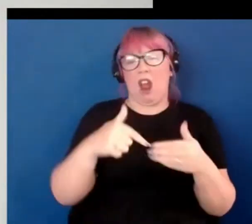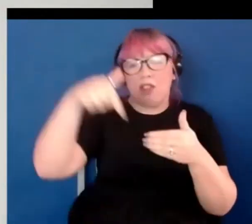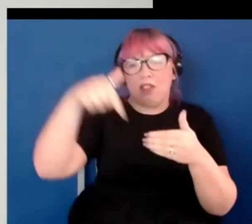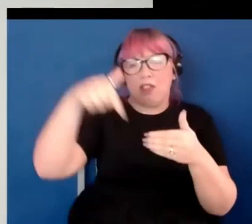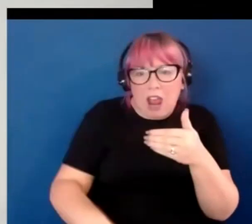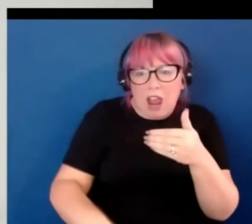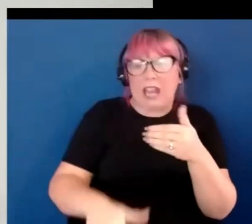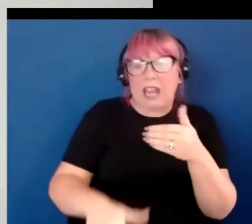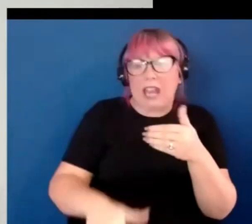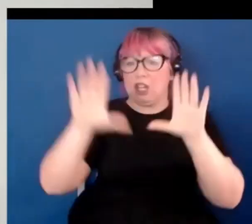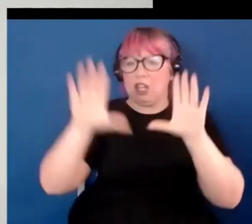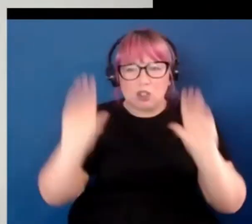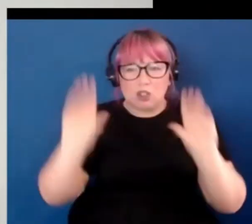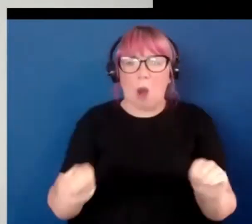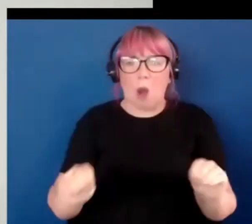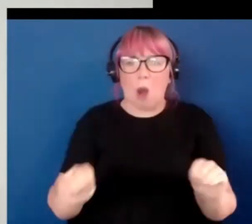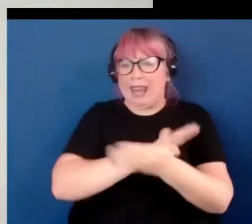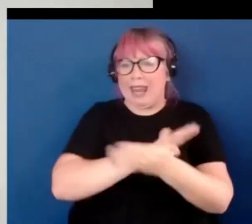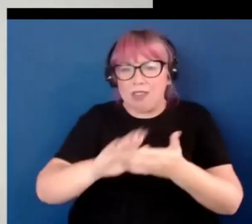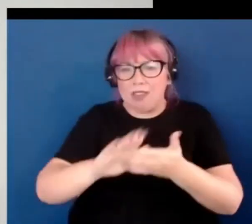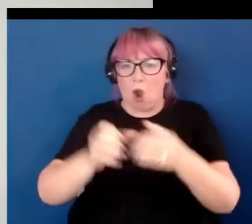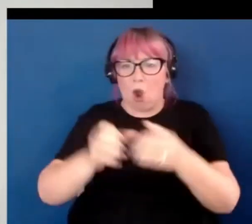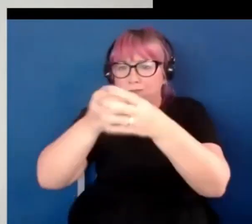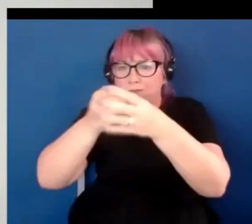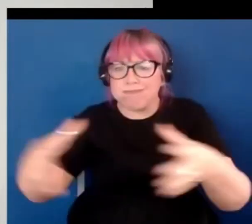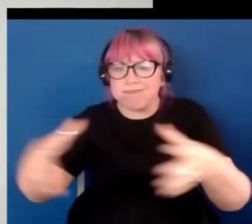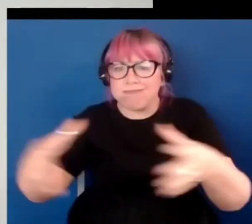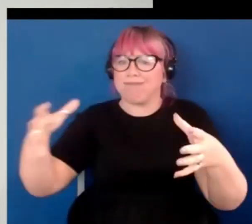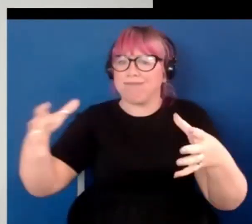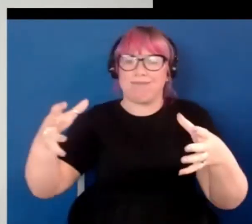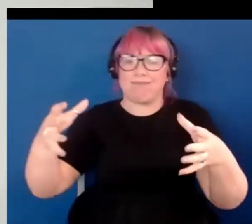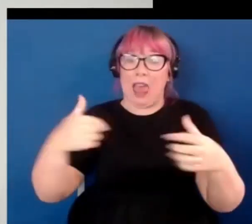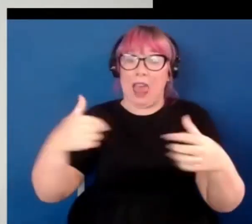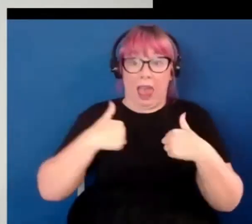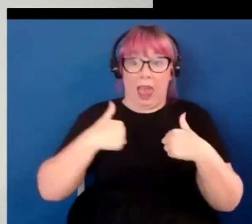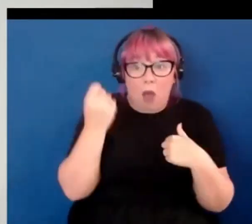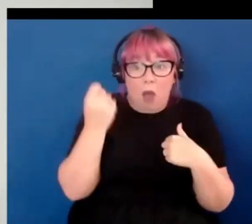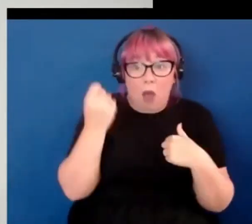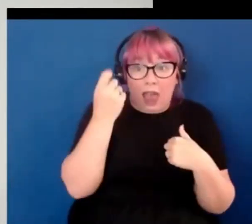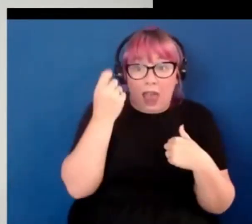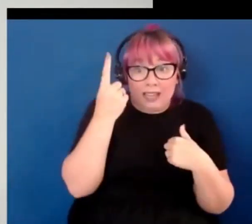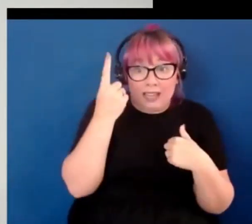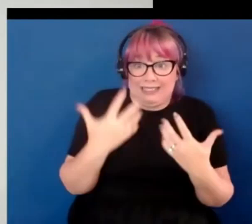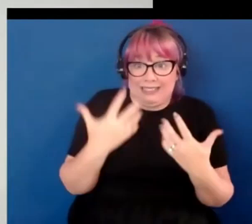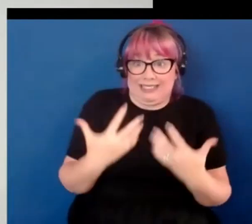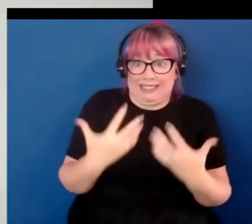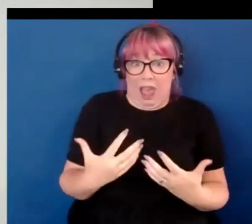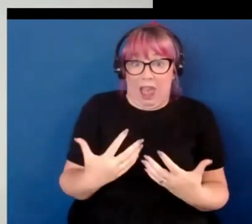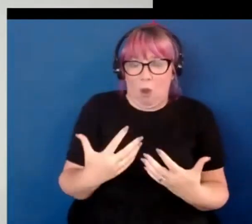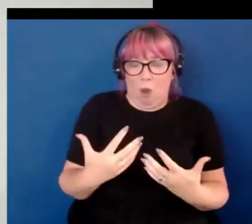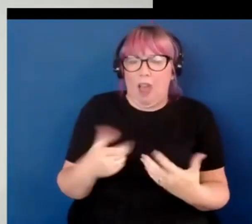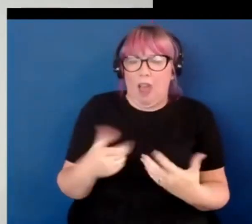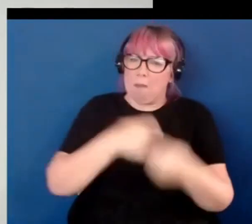and again, our bold ideas of today have become the common sense of tomorrow.